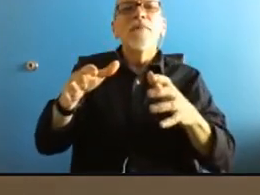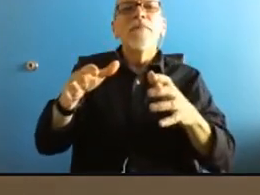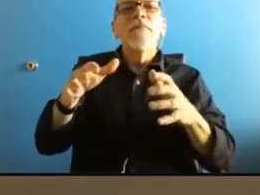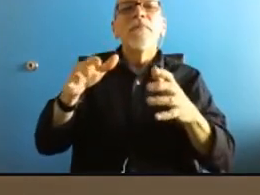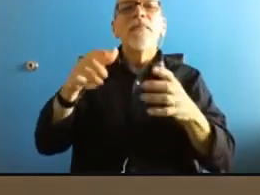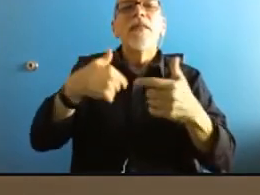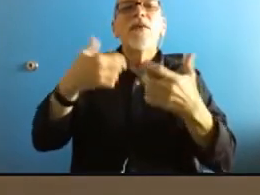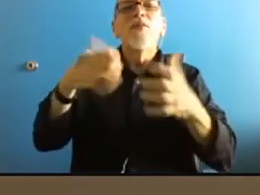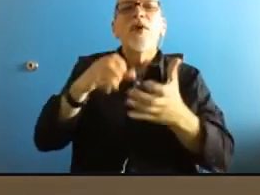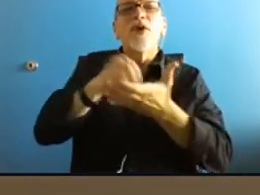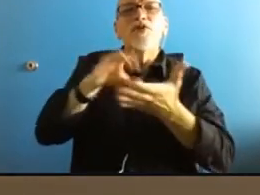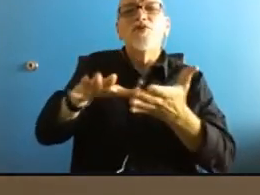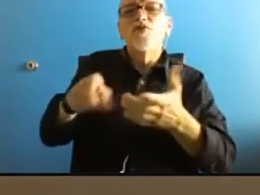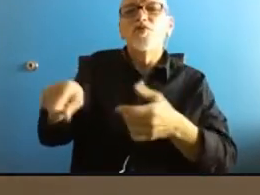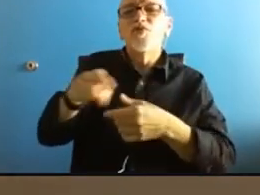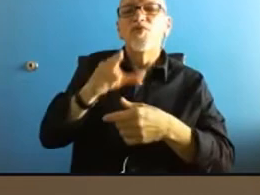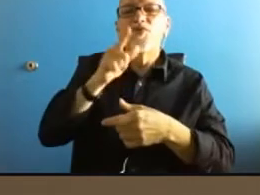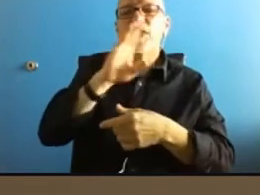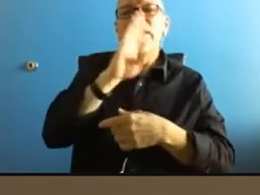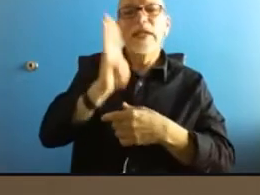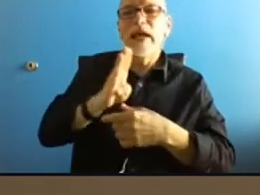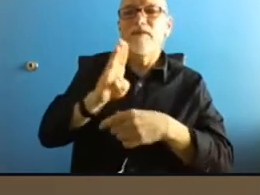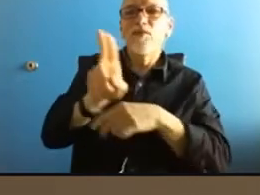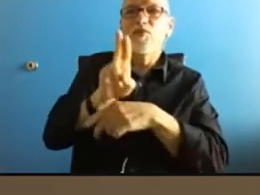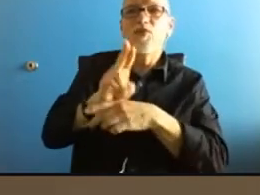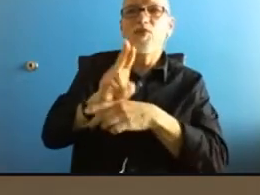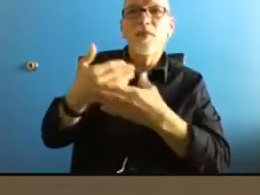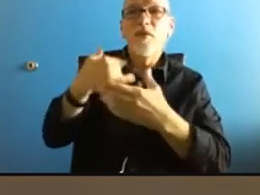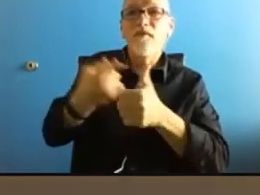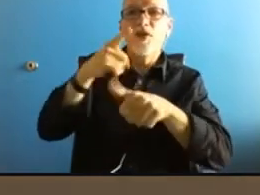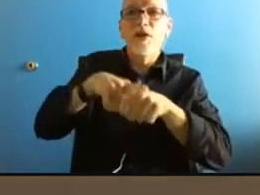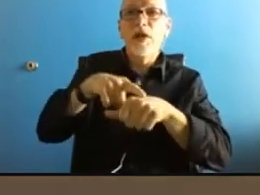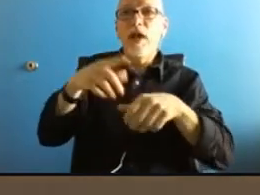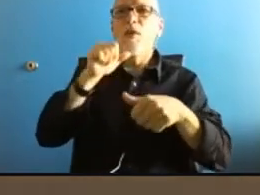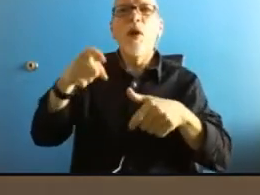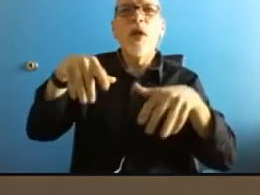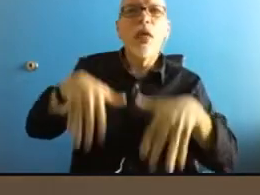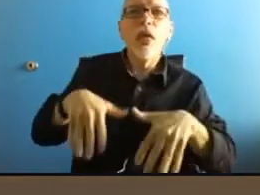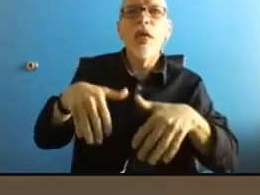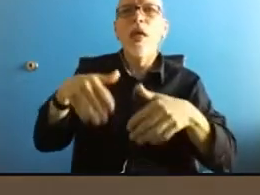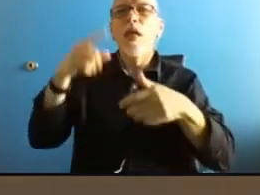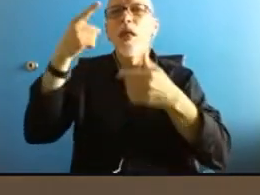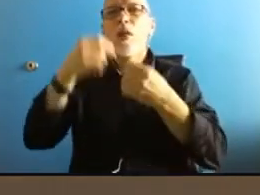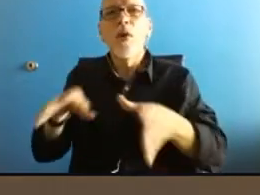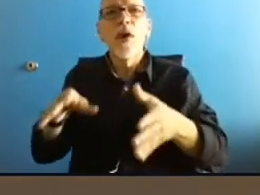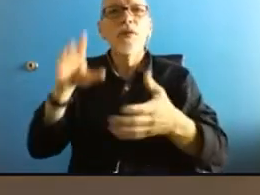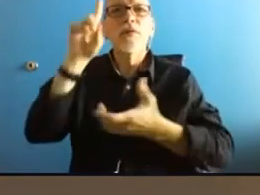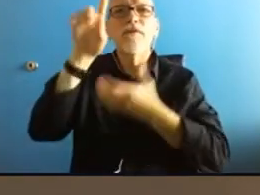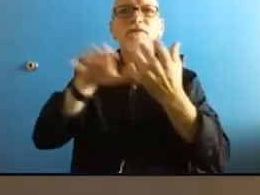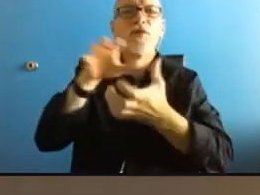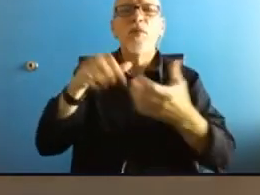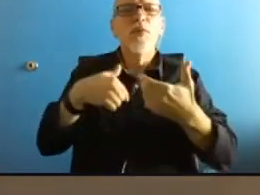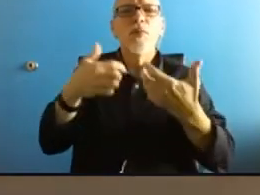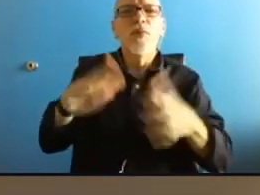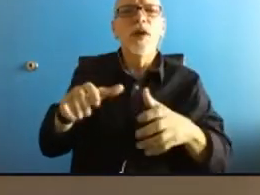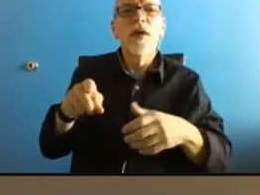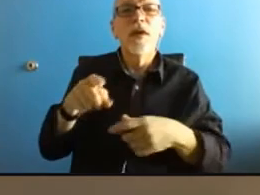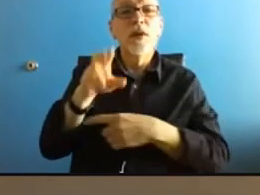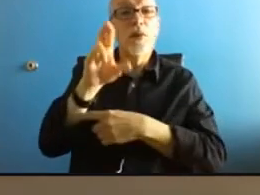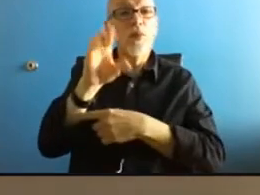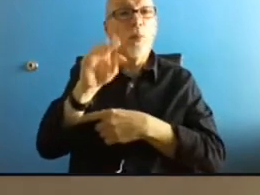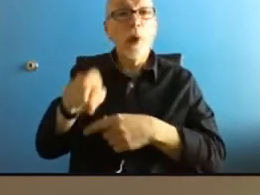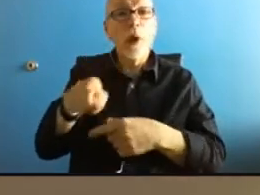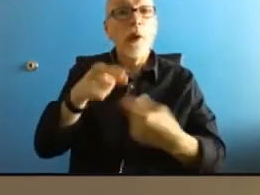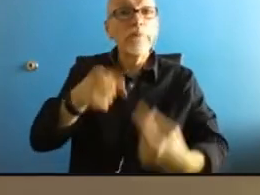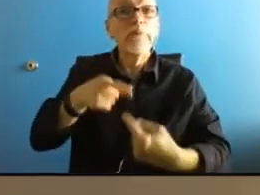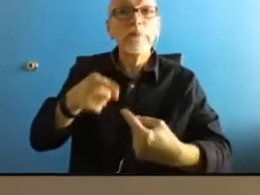students who have never interacted with this before to be lost or confused when starting. Not that these robots are difficult by any